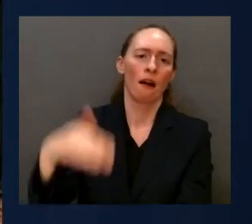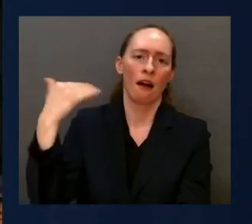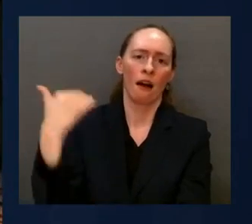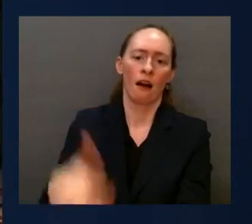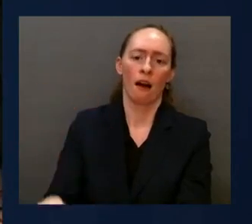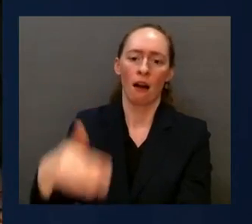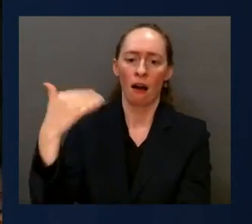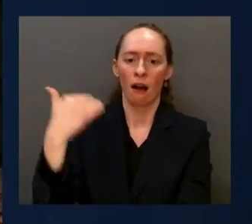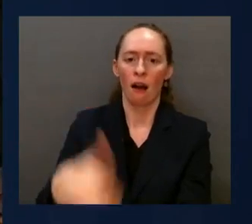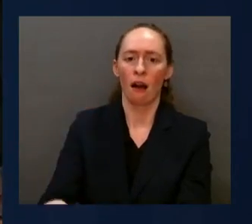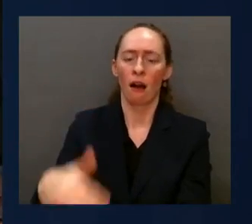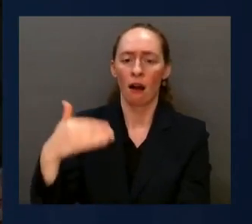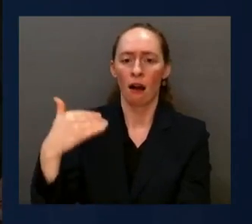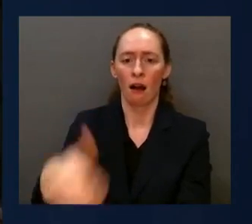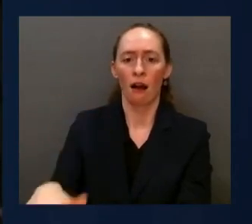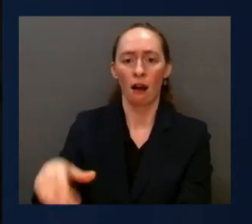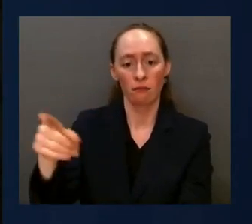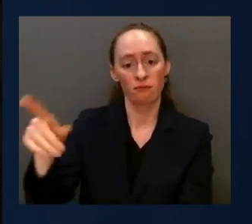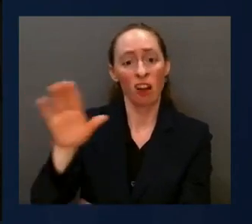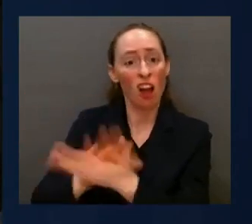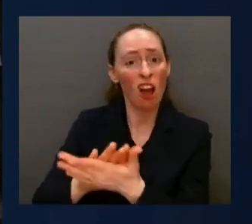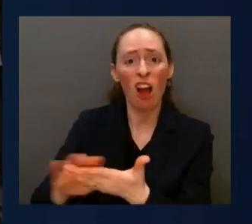his mom's side when she was dying from cancer.